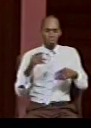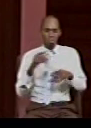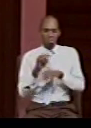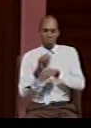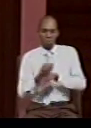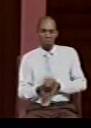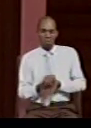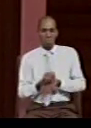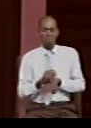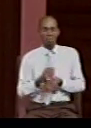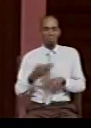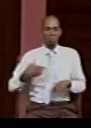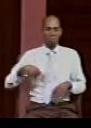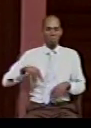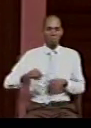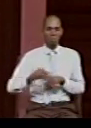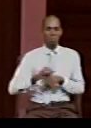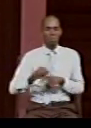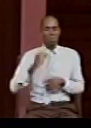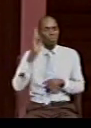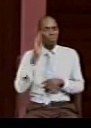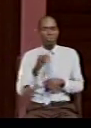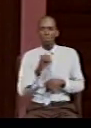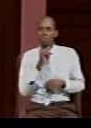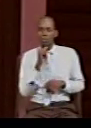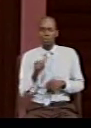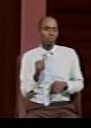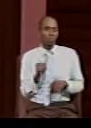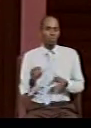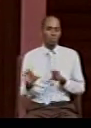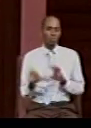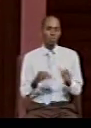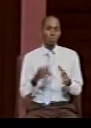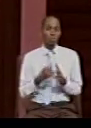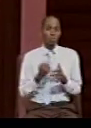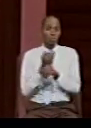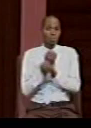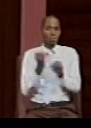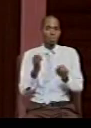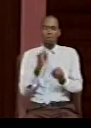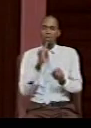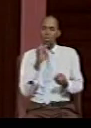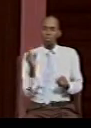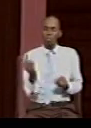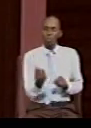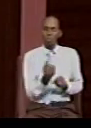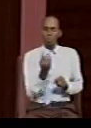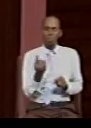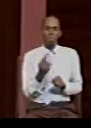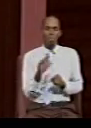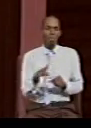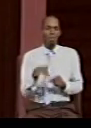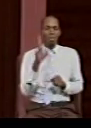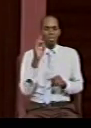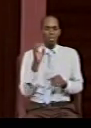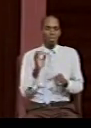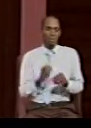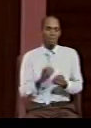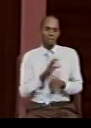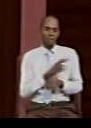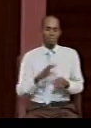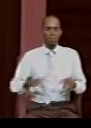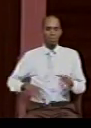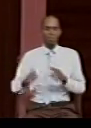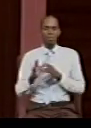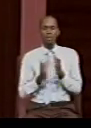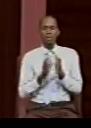it. Salvation is found only in Christ. It says that if you will